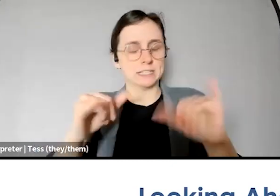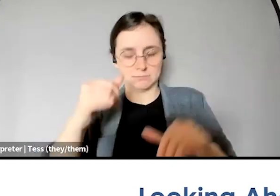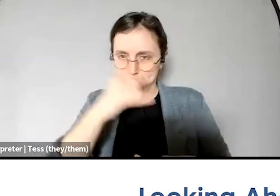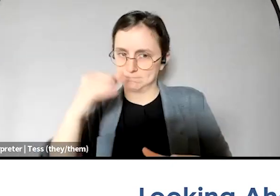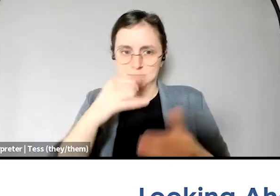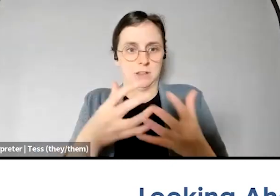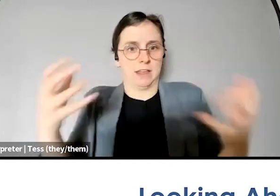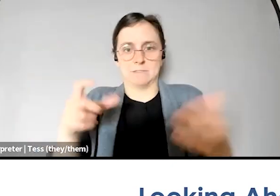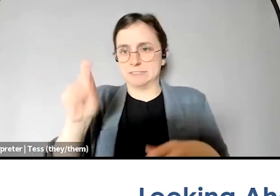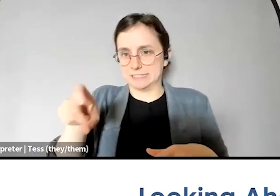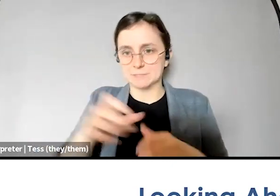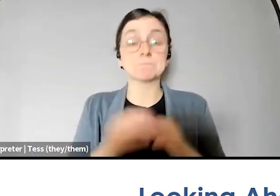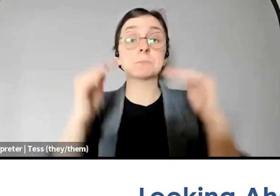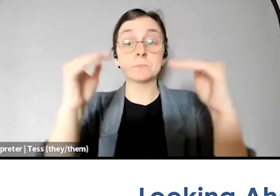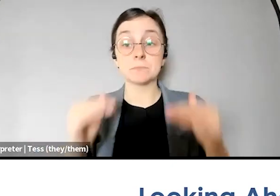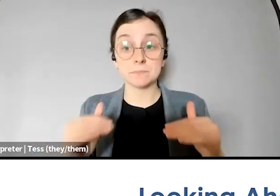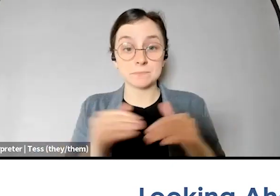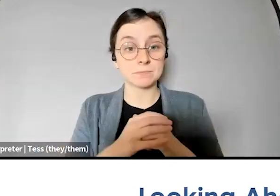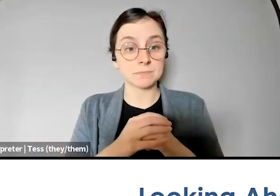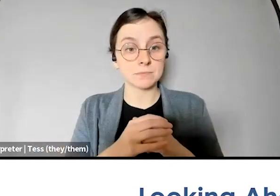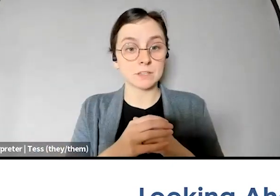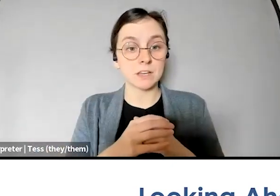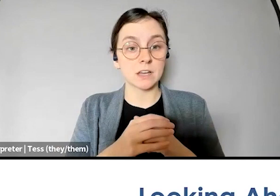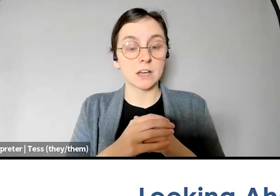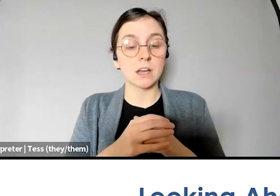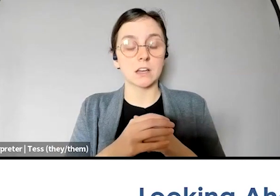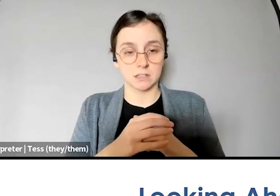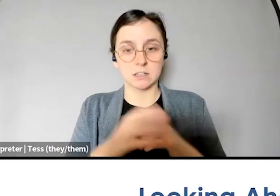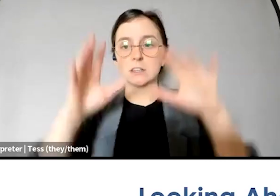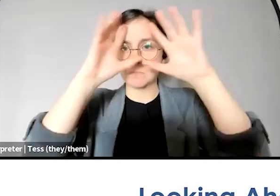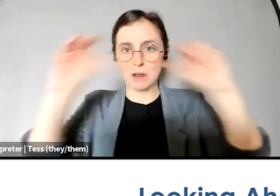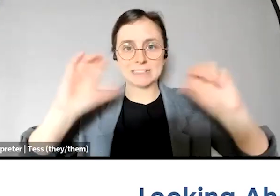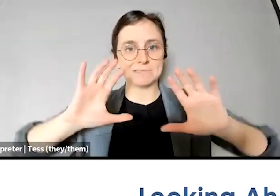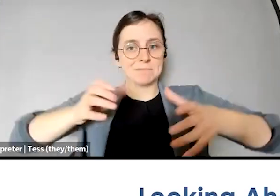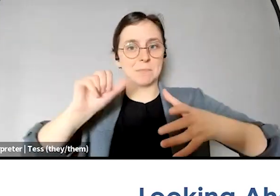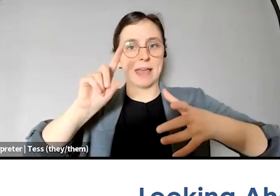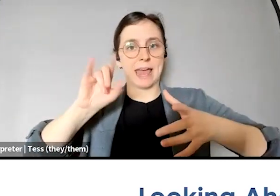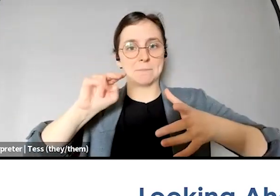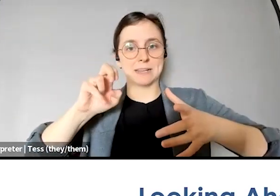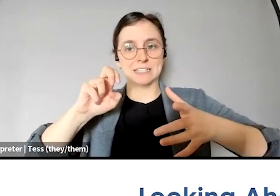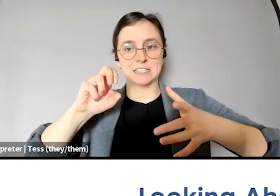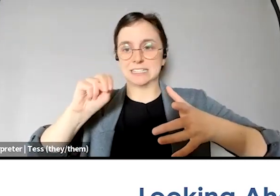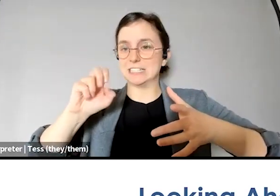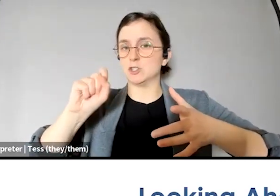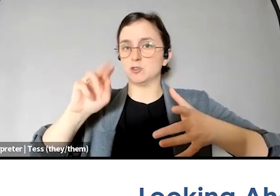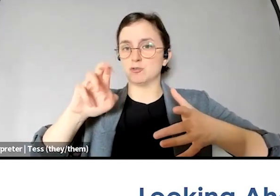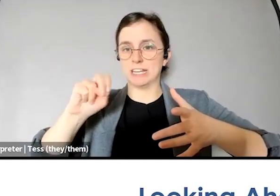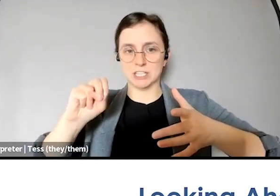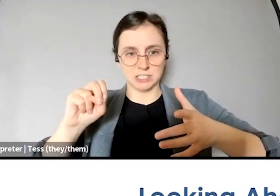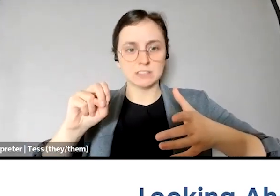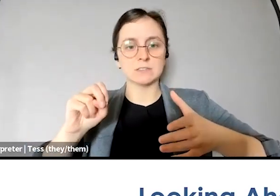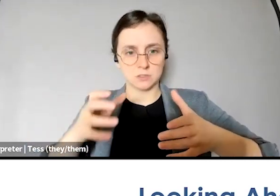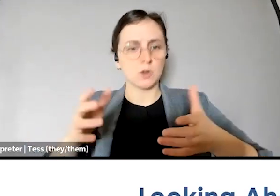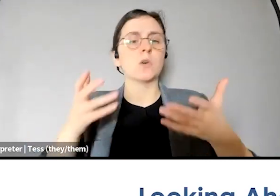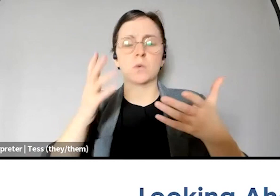So the administration will have a new proposed parity rule that's already been talked about. It's in the OMB list of kind of rules